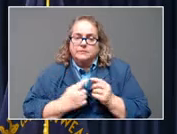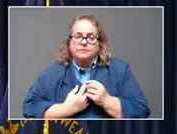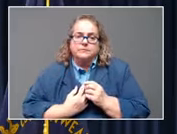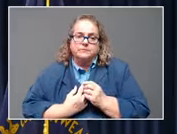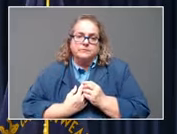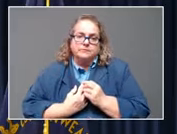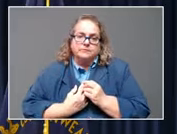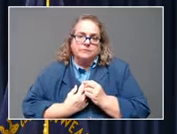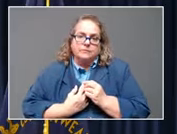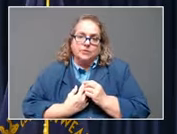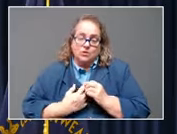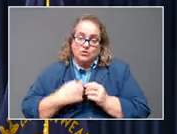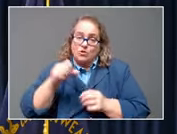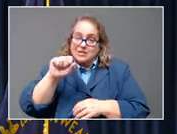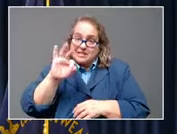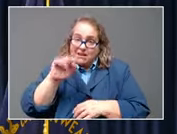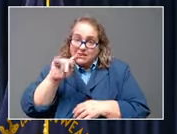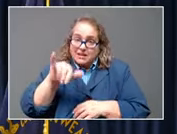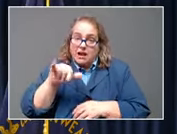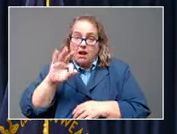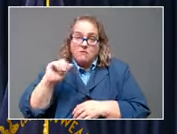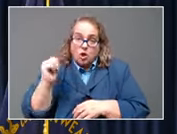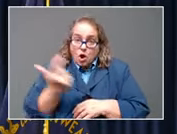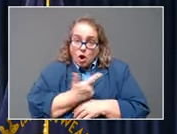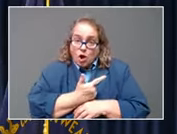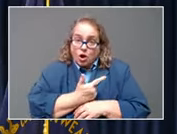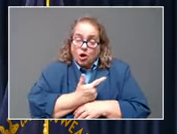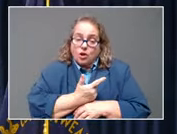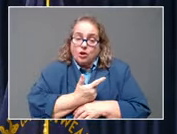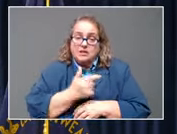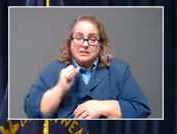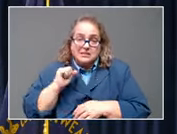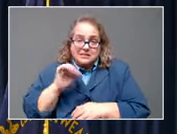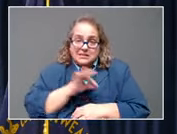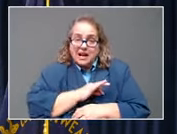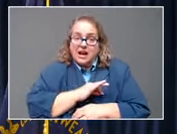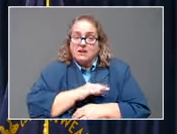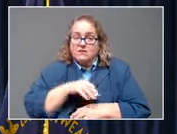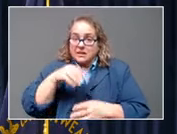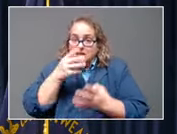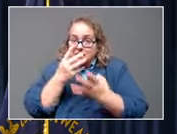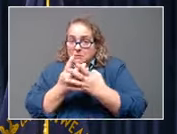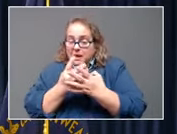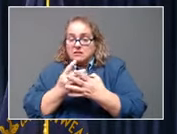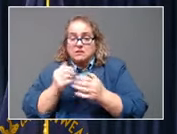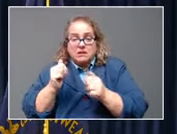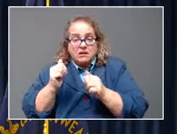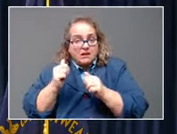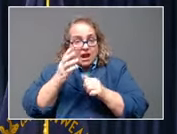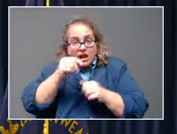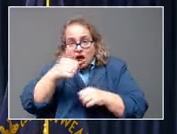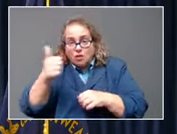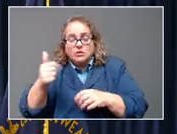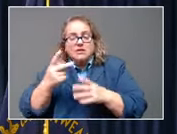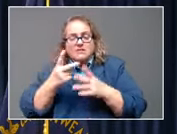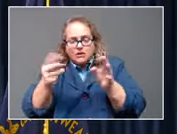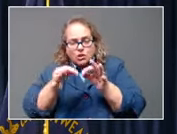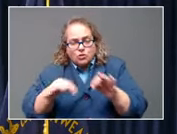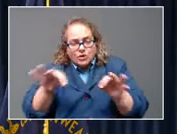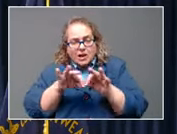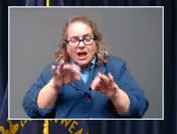the safety of everybody, staff, inmates, and others is so critical, and it's hitting the